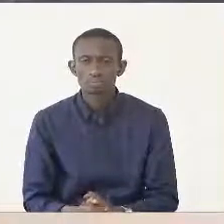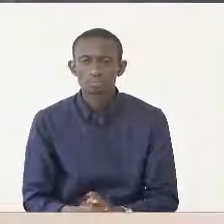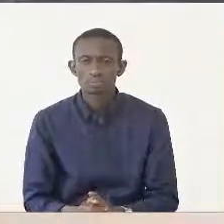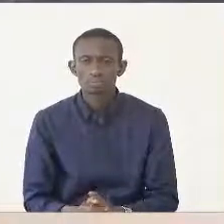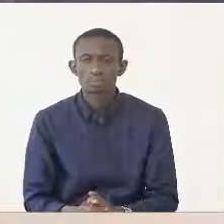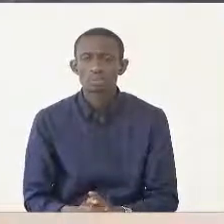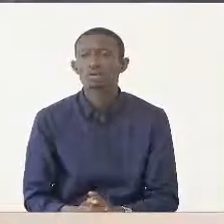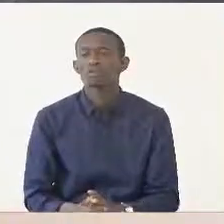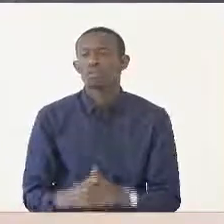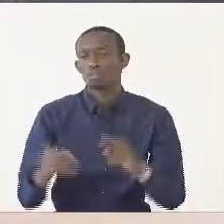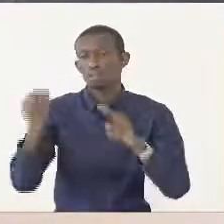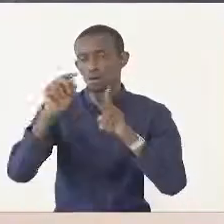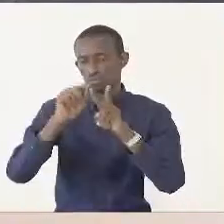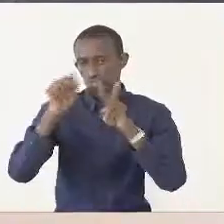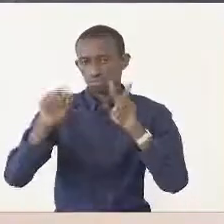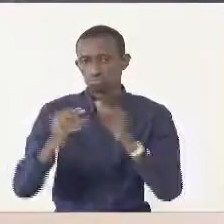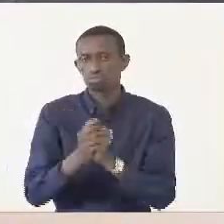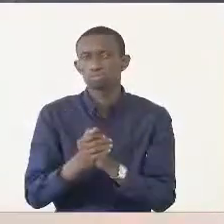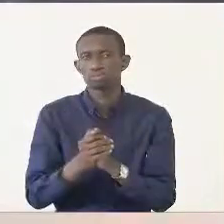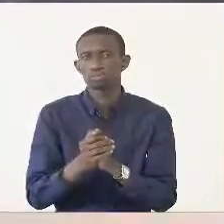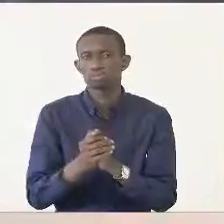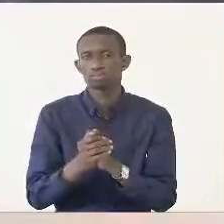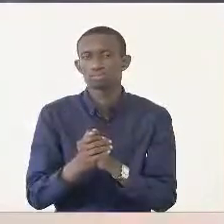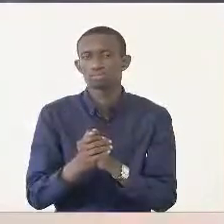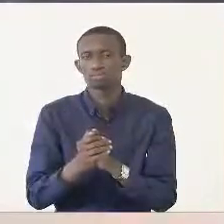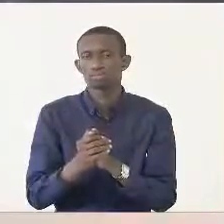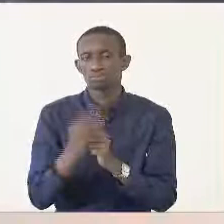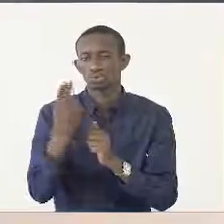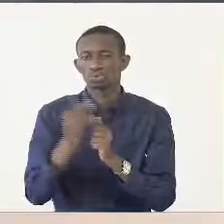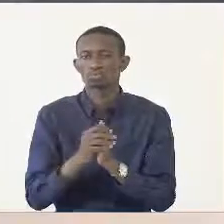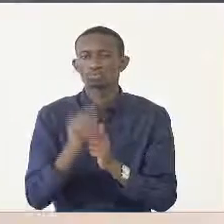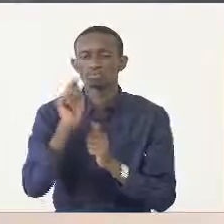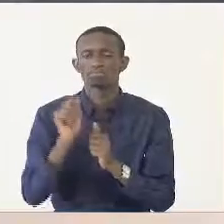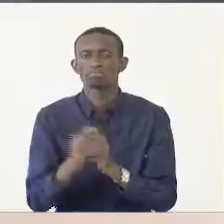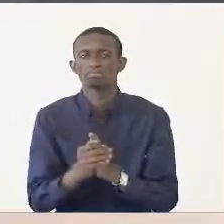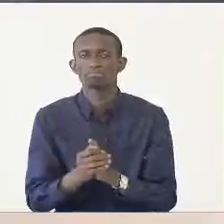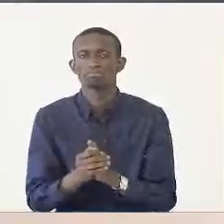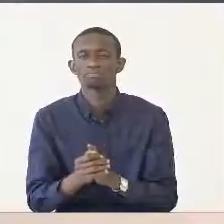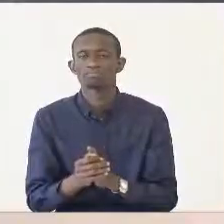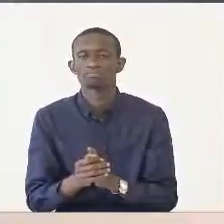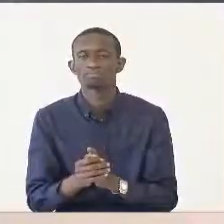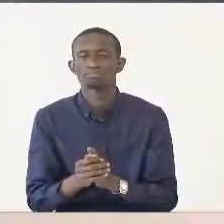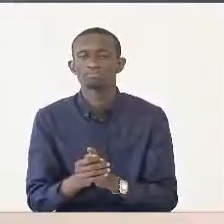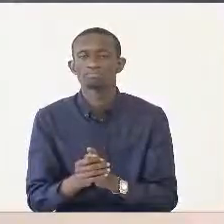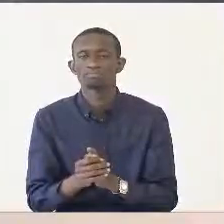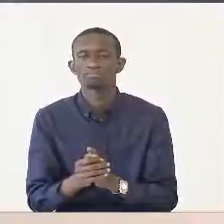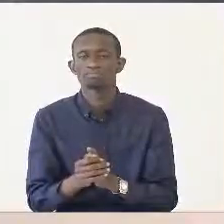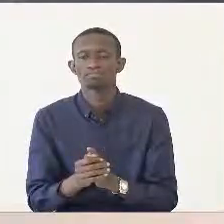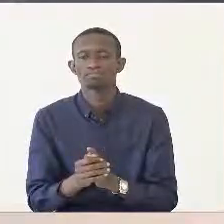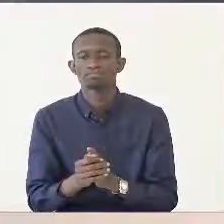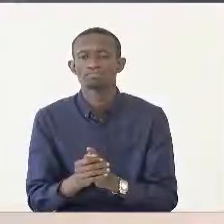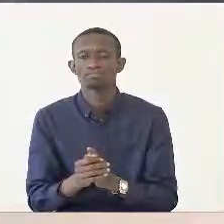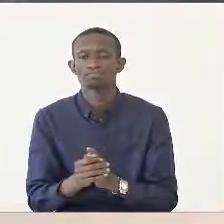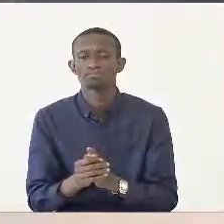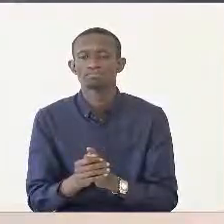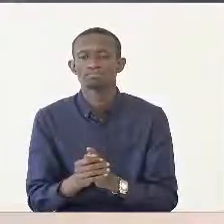square root. That is minus square root 2, and then we divide. So